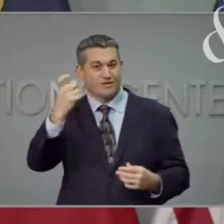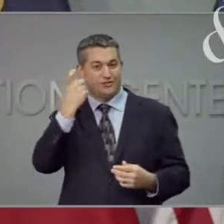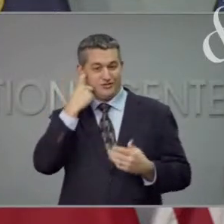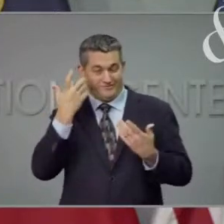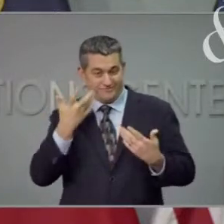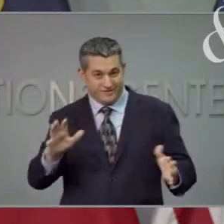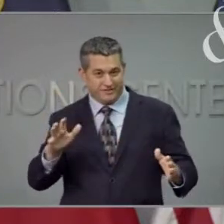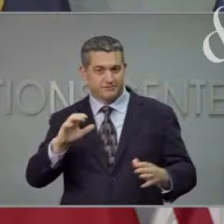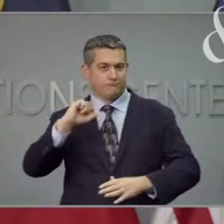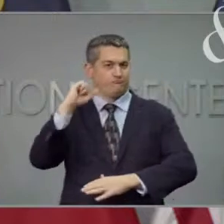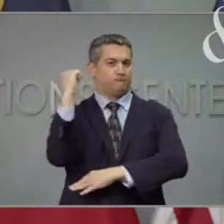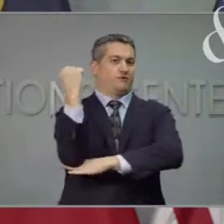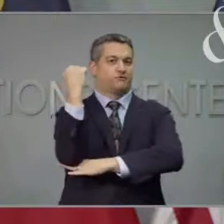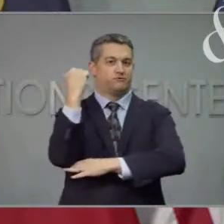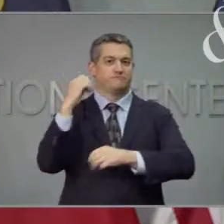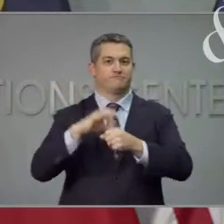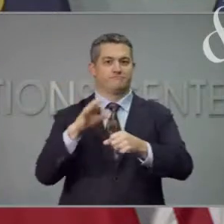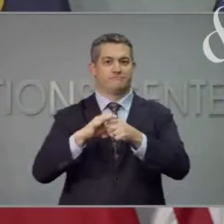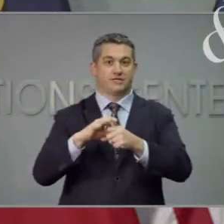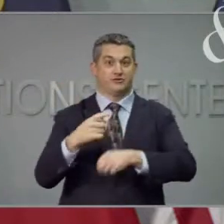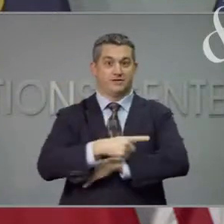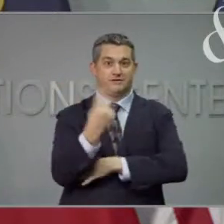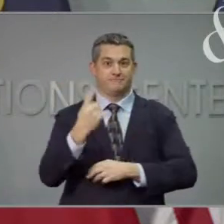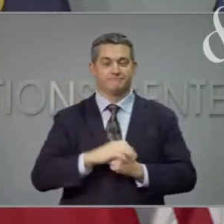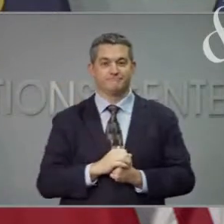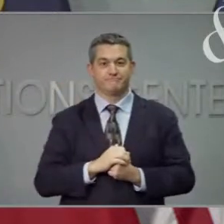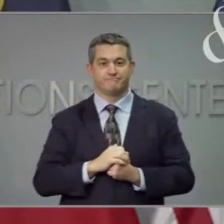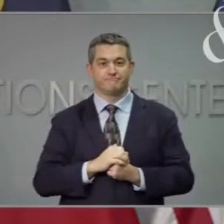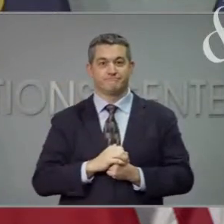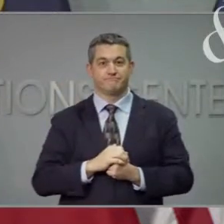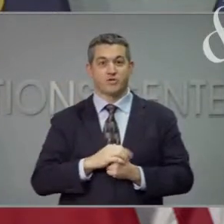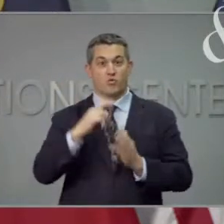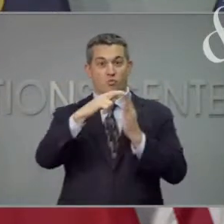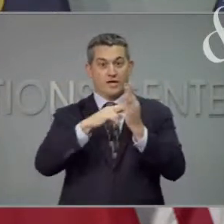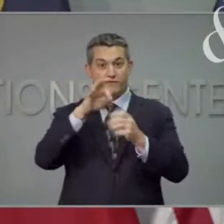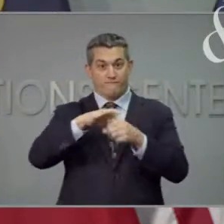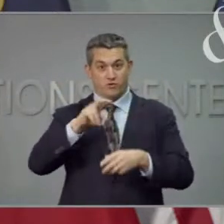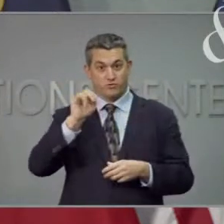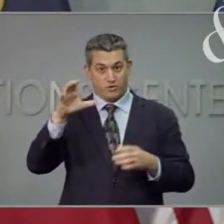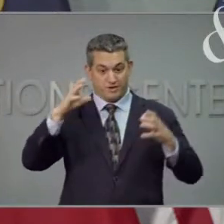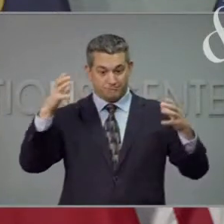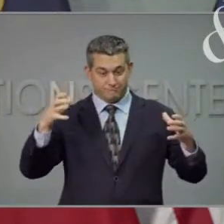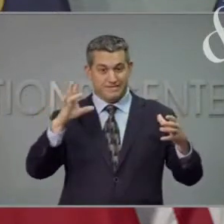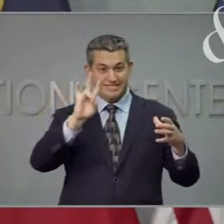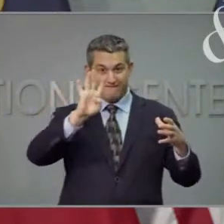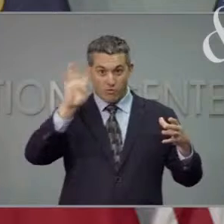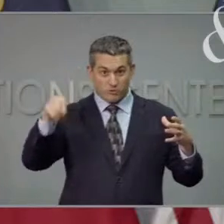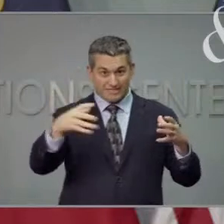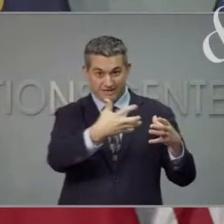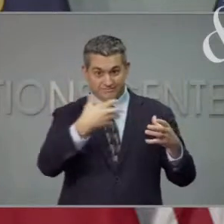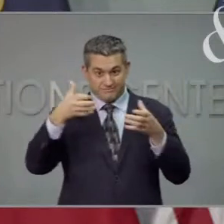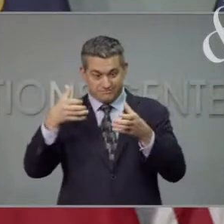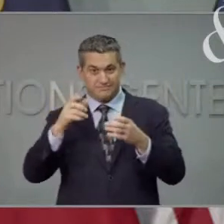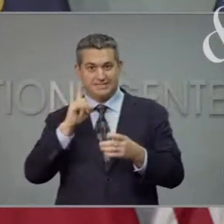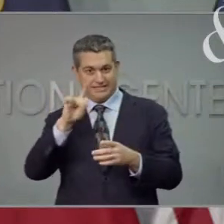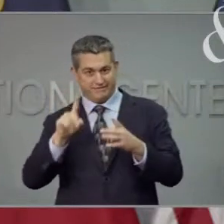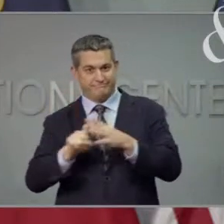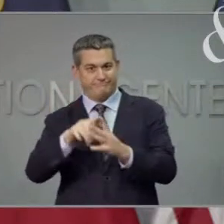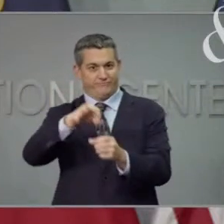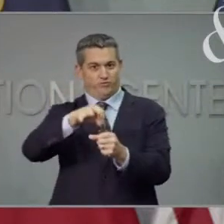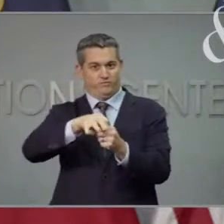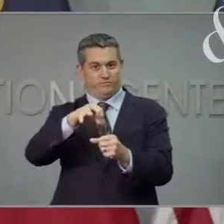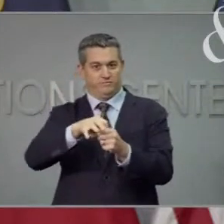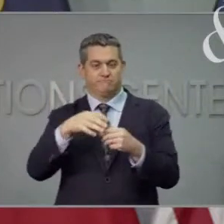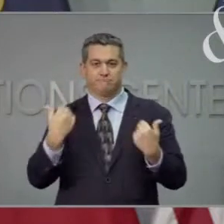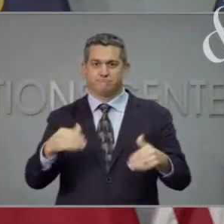a record-breaking election. Over 74% of registered voters made their voice heard in our state. That number